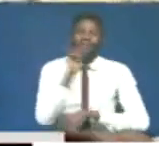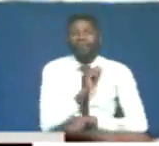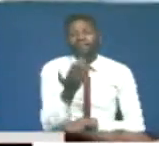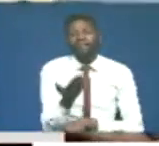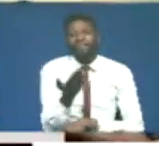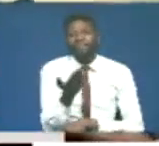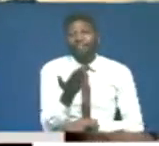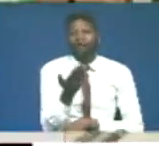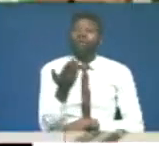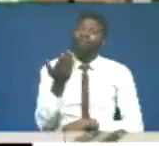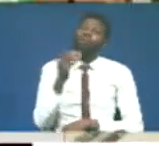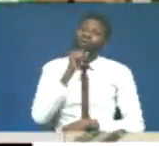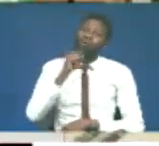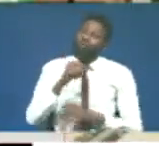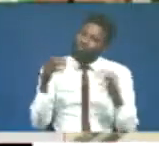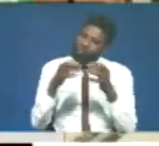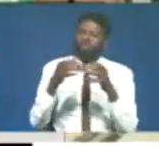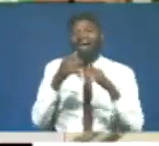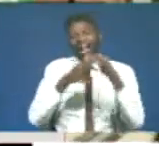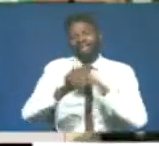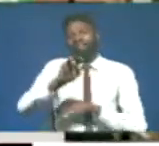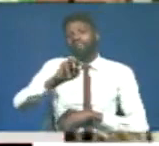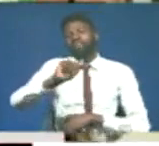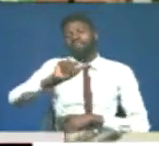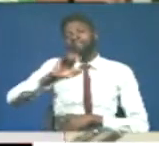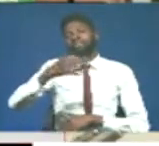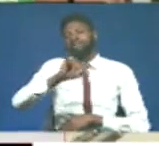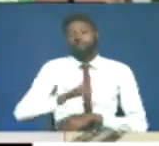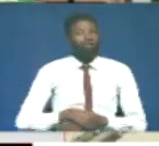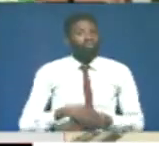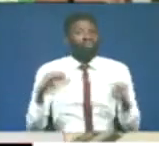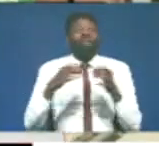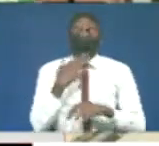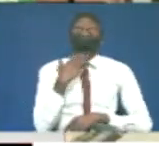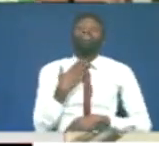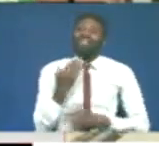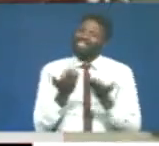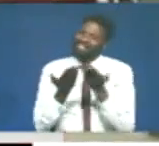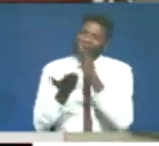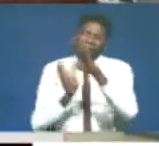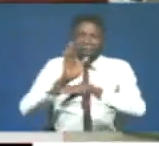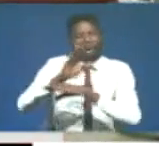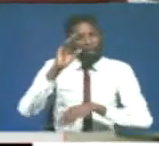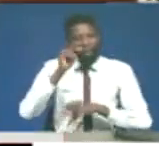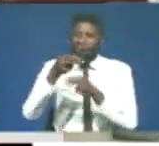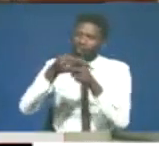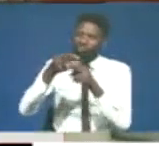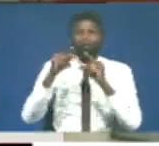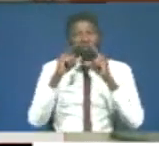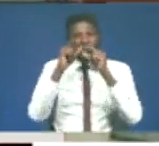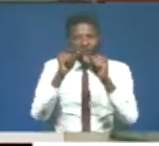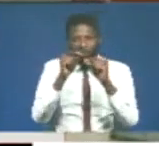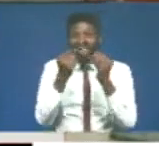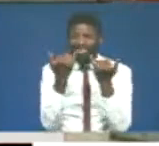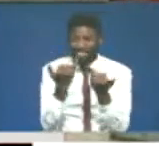the old regime under Macharia. The group wants the port services reverted back to Mombasa as soon as possible, arguing that the transportation of